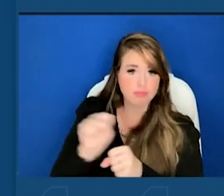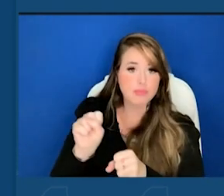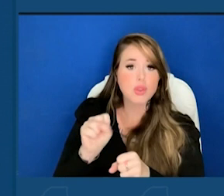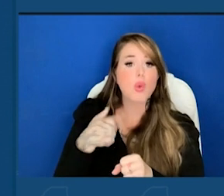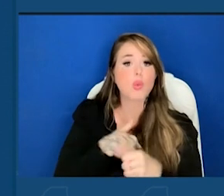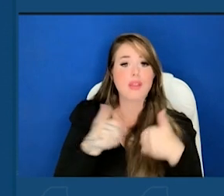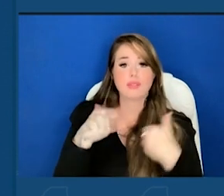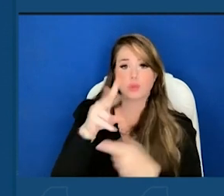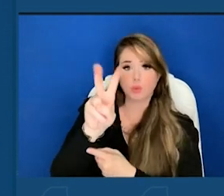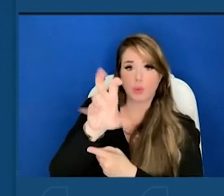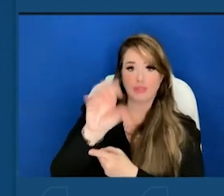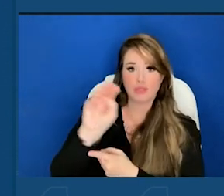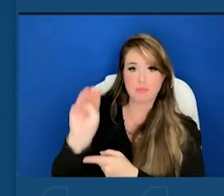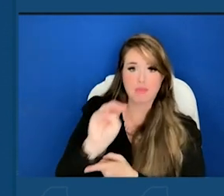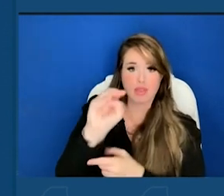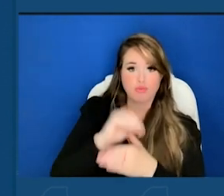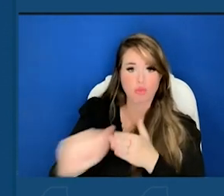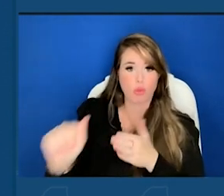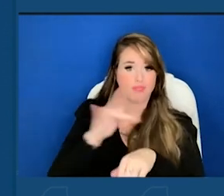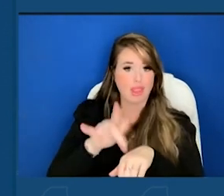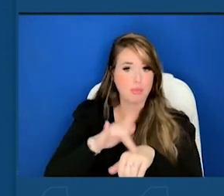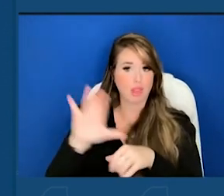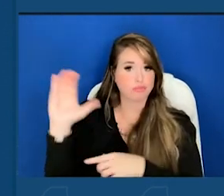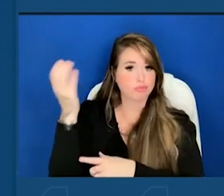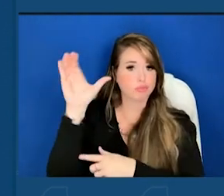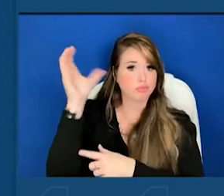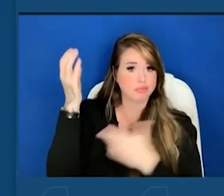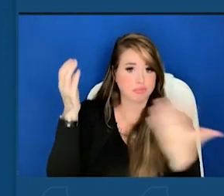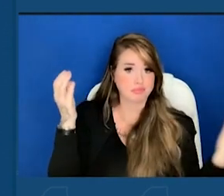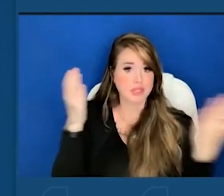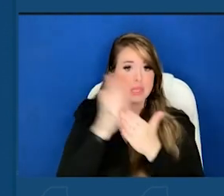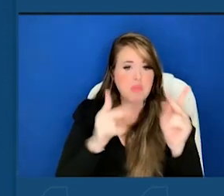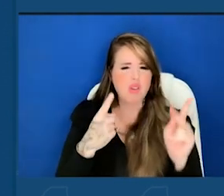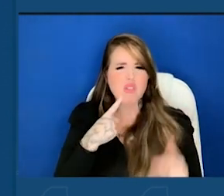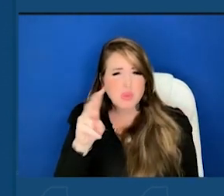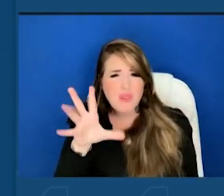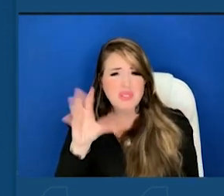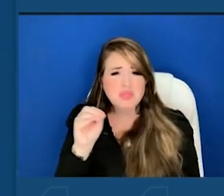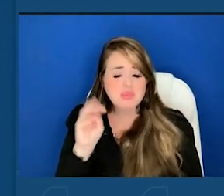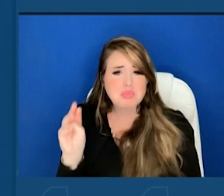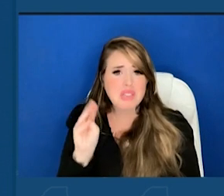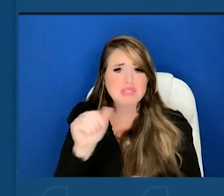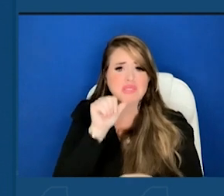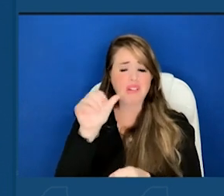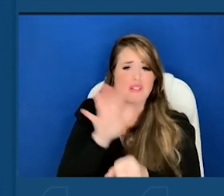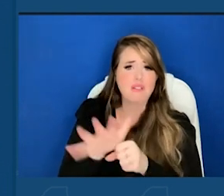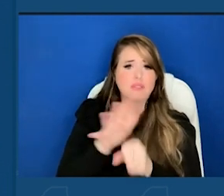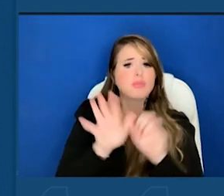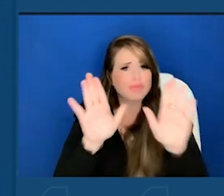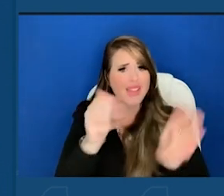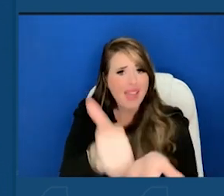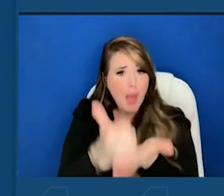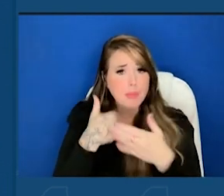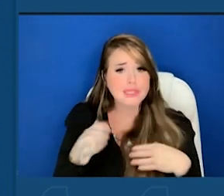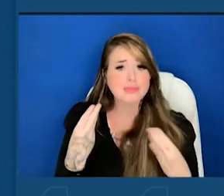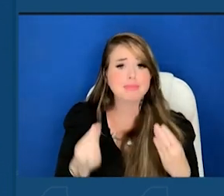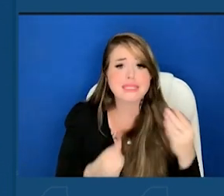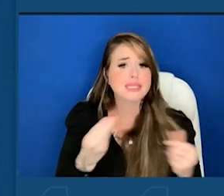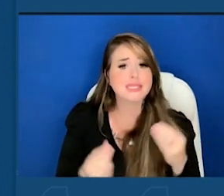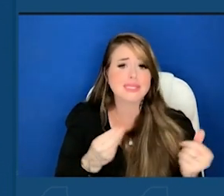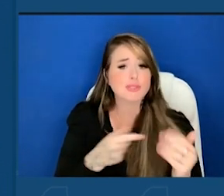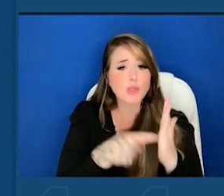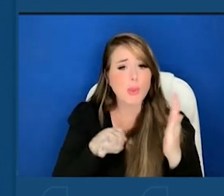$250 million on the table right now. Now, some will say that's not enough. Okay, help me spend it, and I'll prove to me that you need